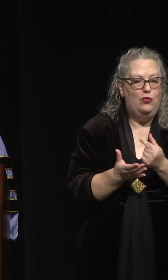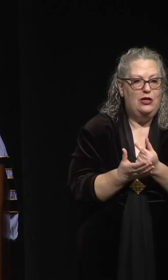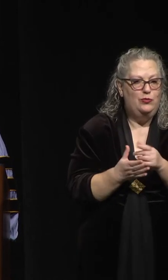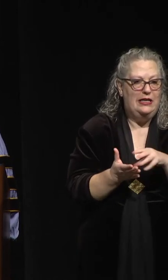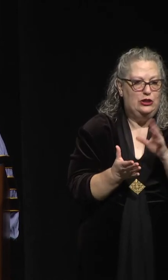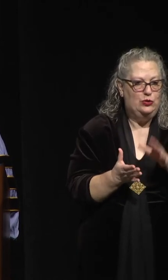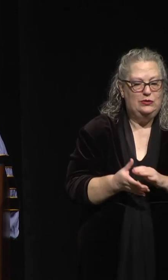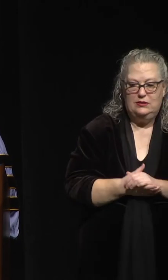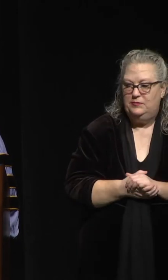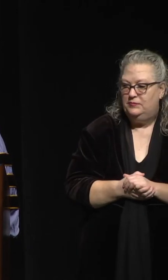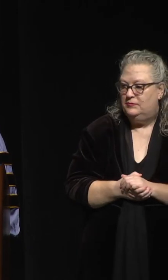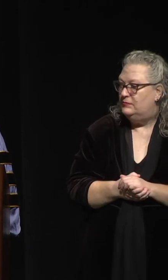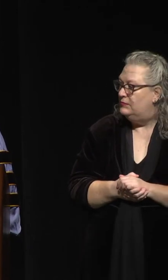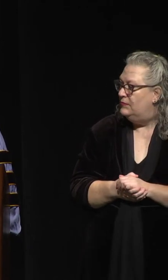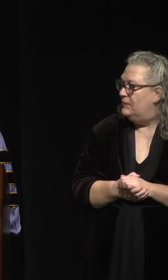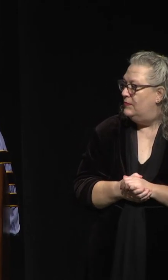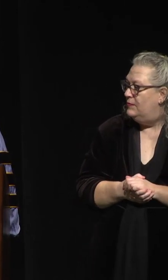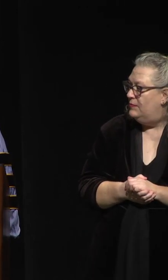graduating students.